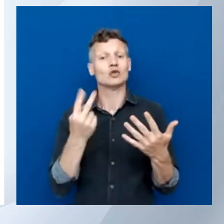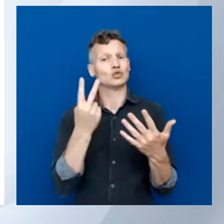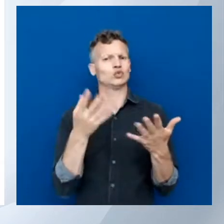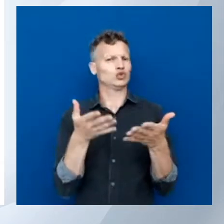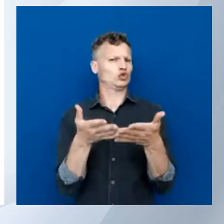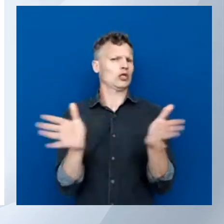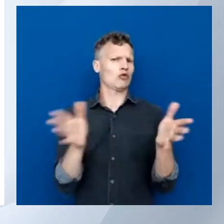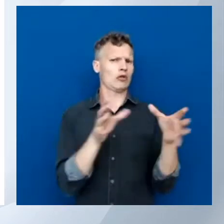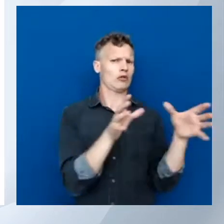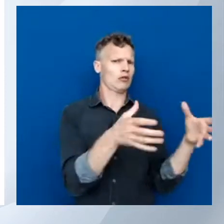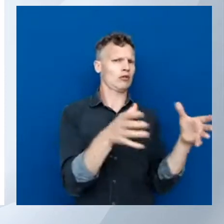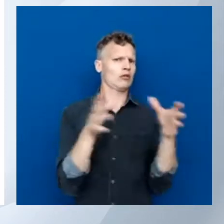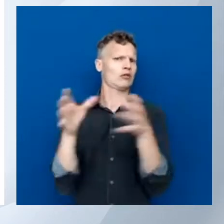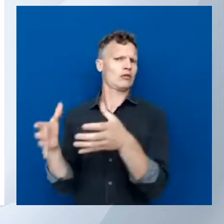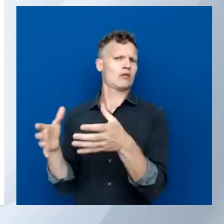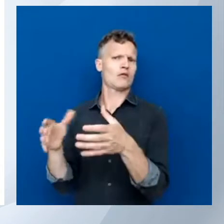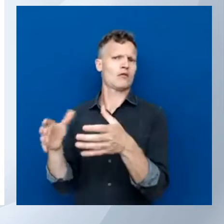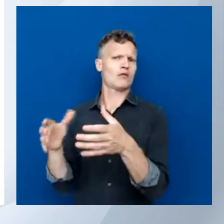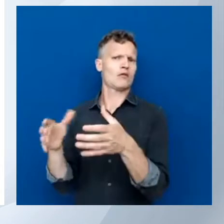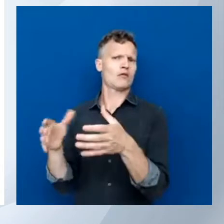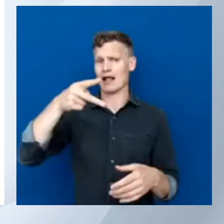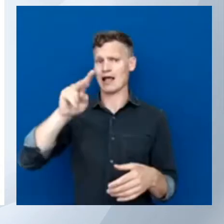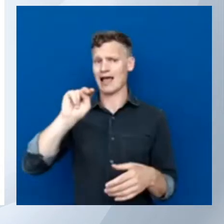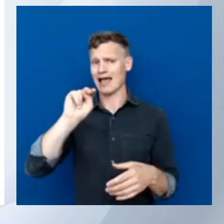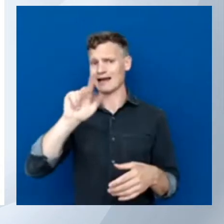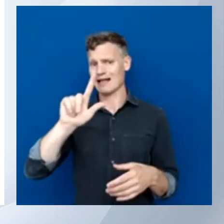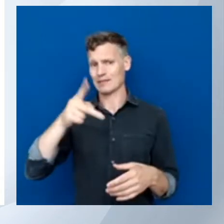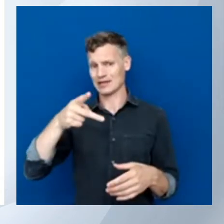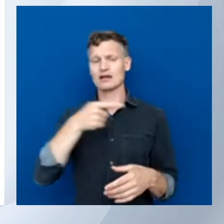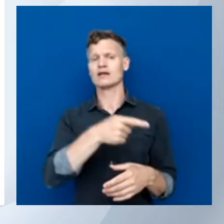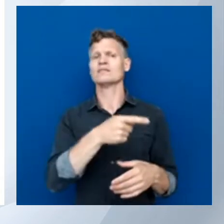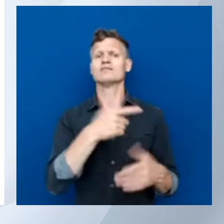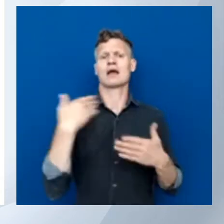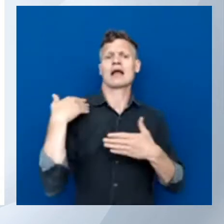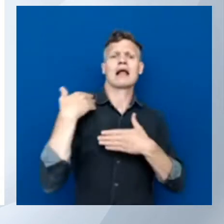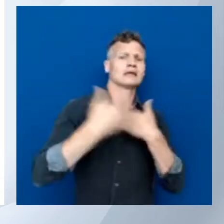the classical machine learning and the deep learning techniques.